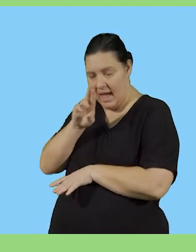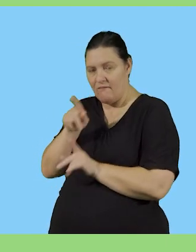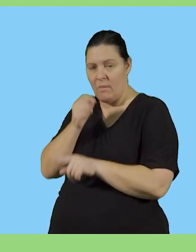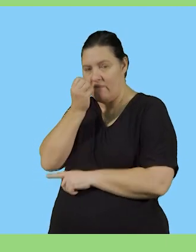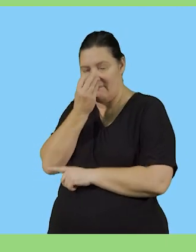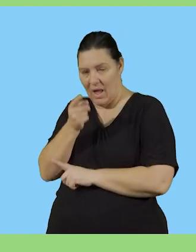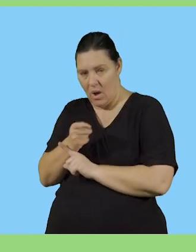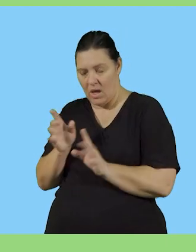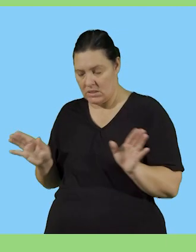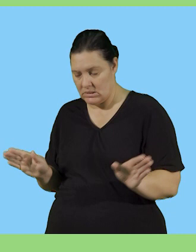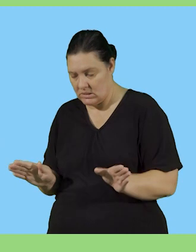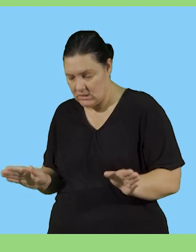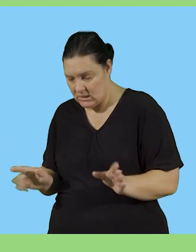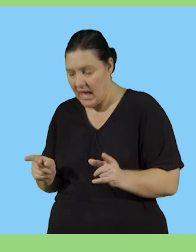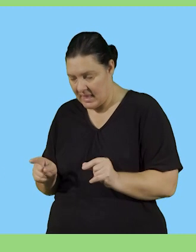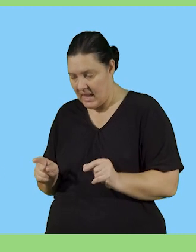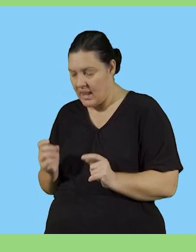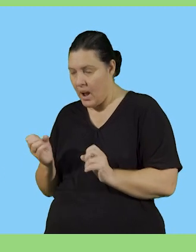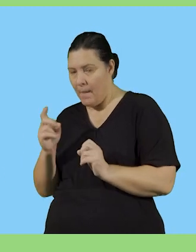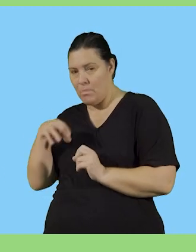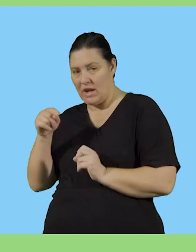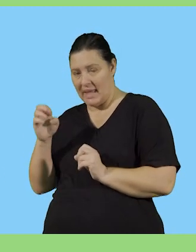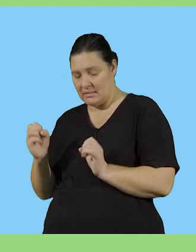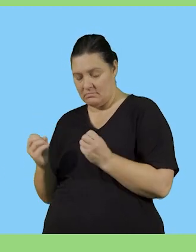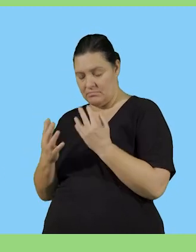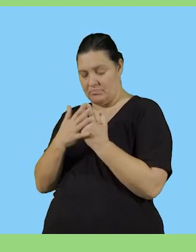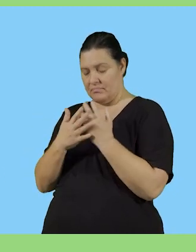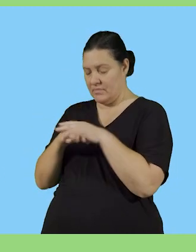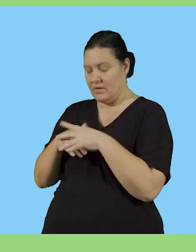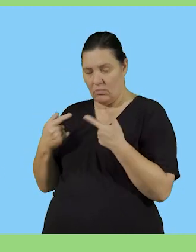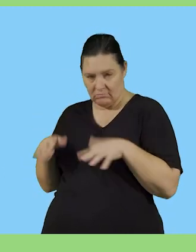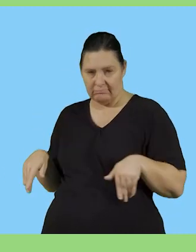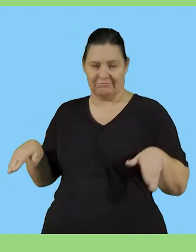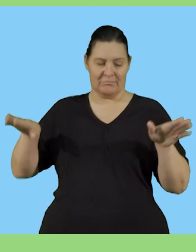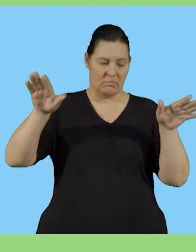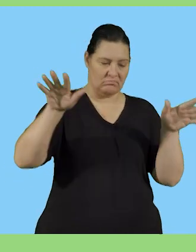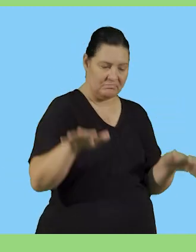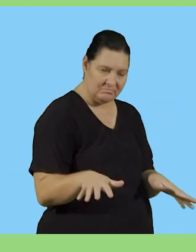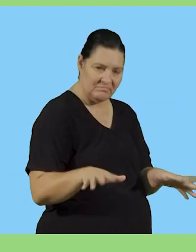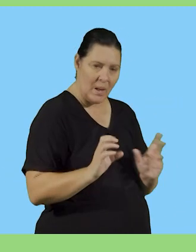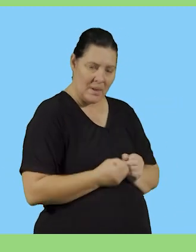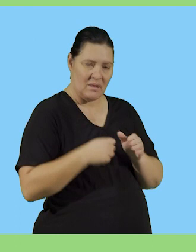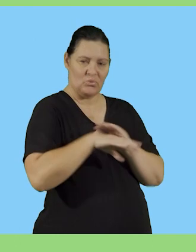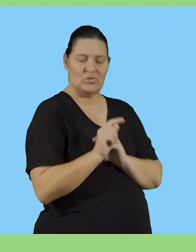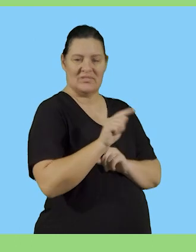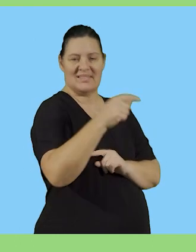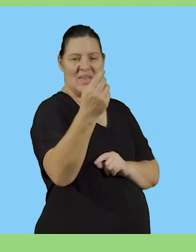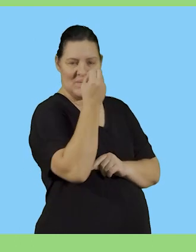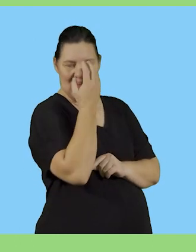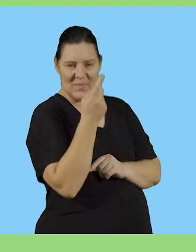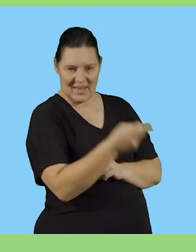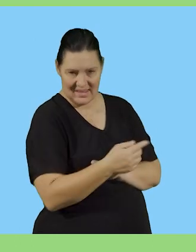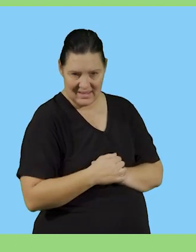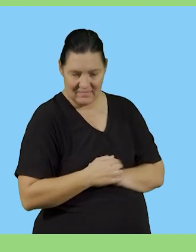nectar, from the flower, and the flower benefits by being pollinated so that it can reproduce.